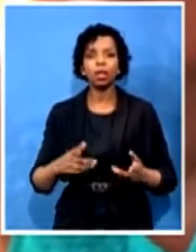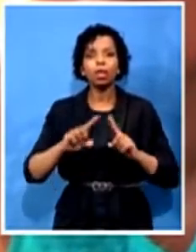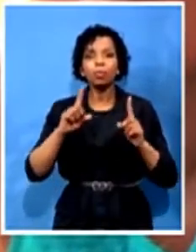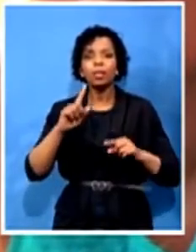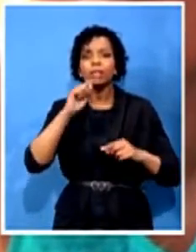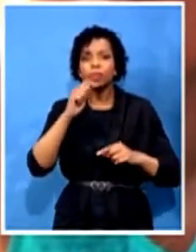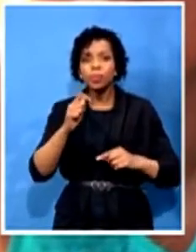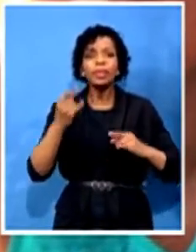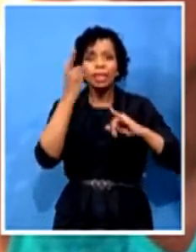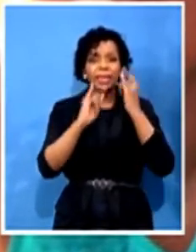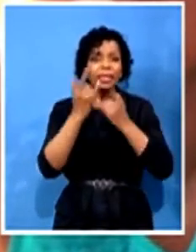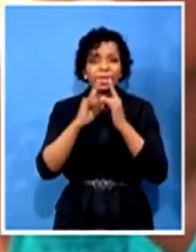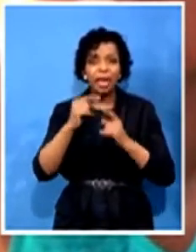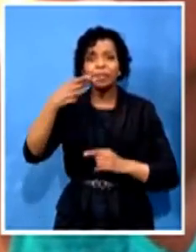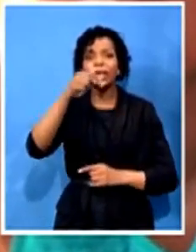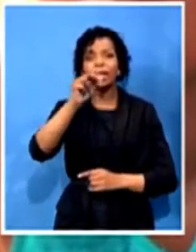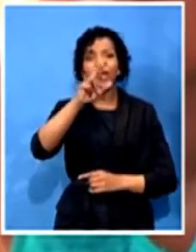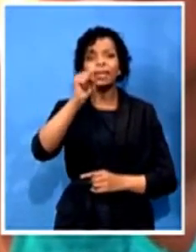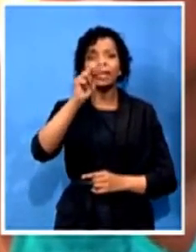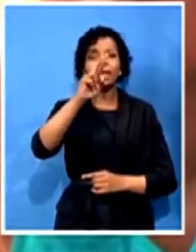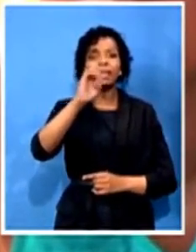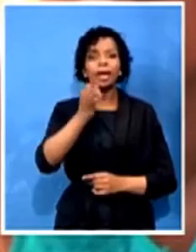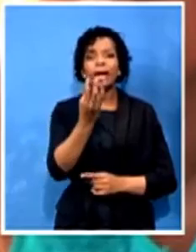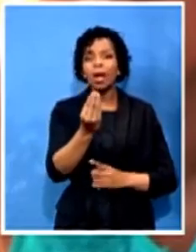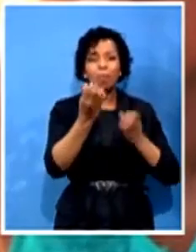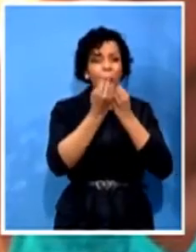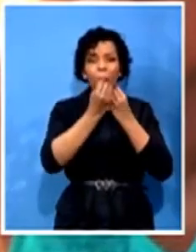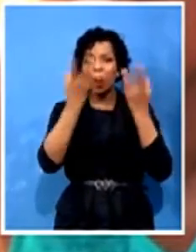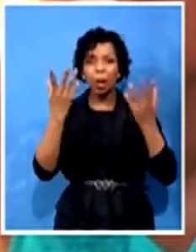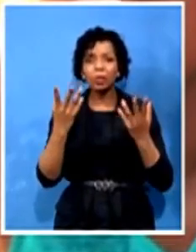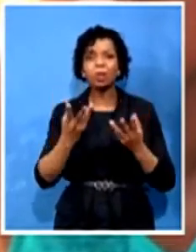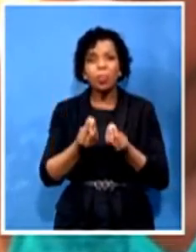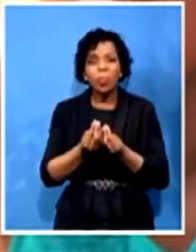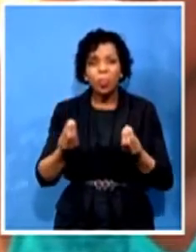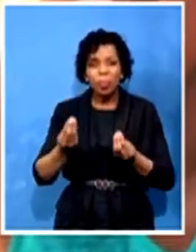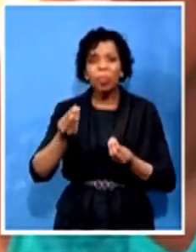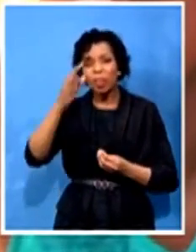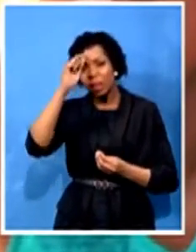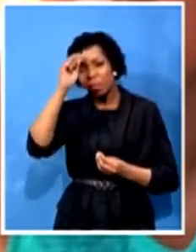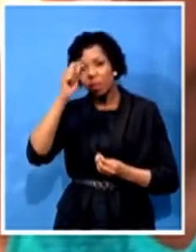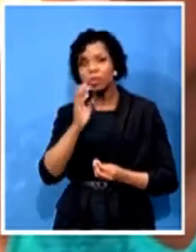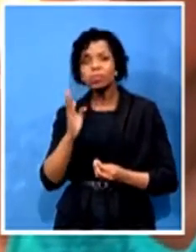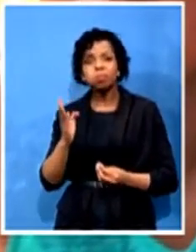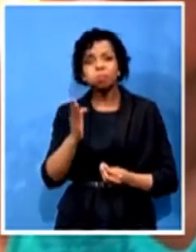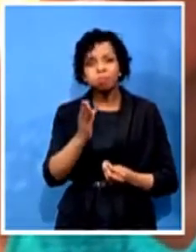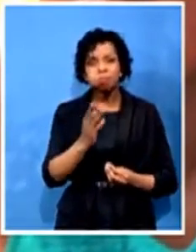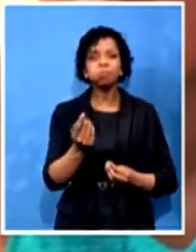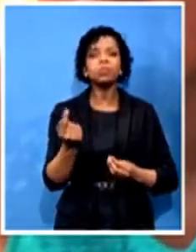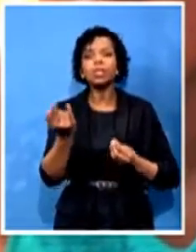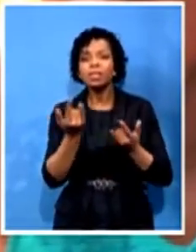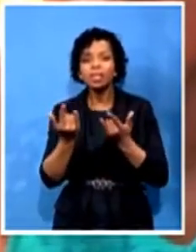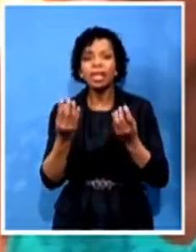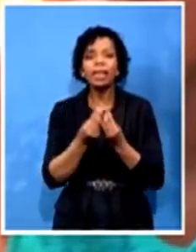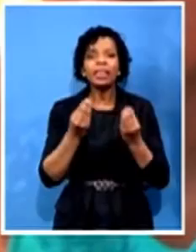are lots of little girls and boys. They are selling things that are not supposed to be sold by them because they are waking up at